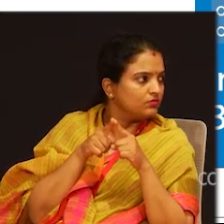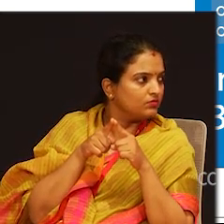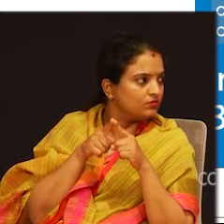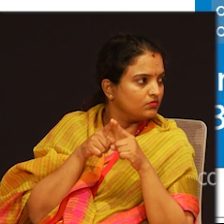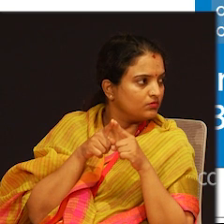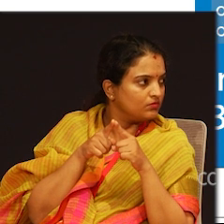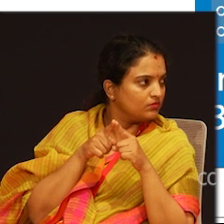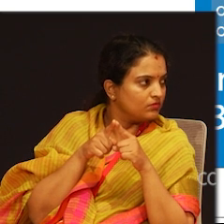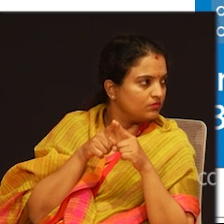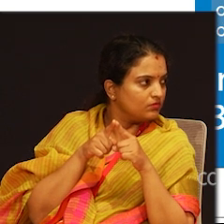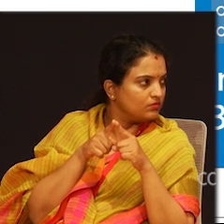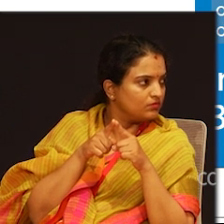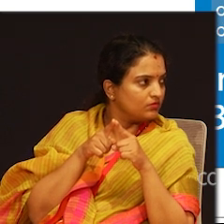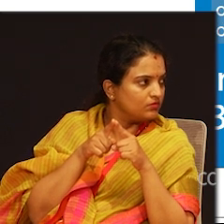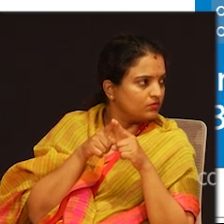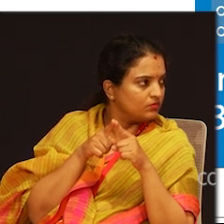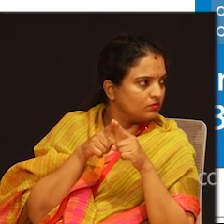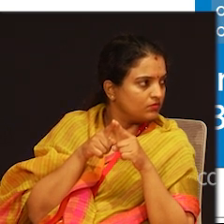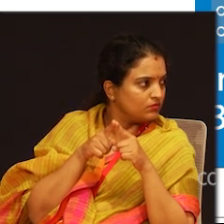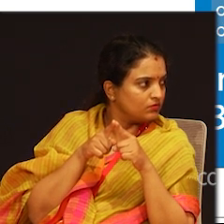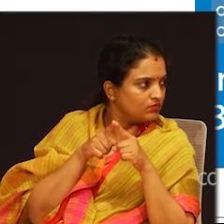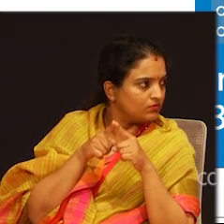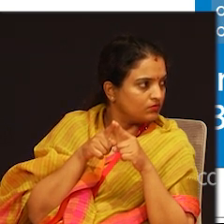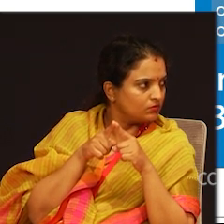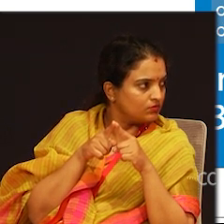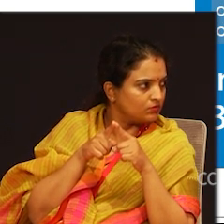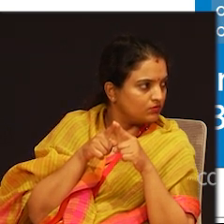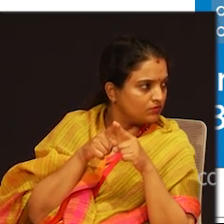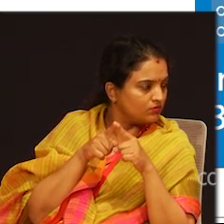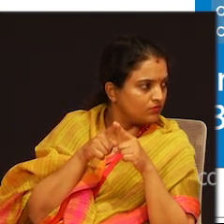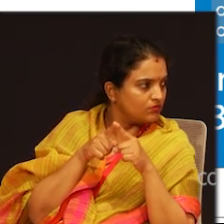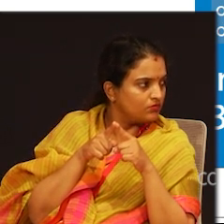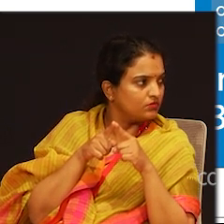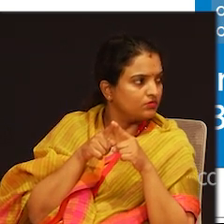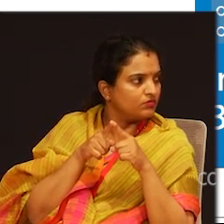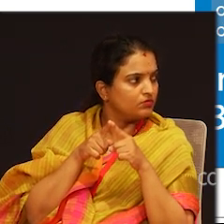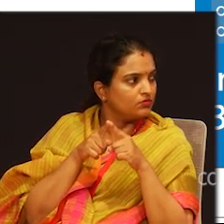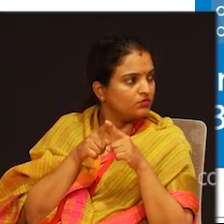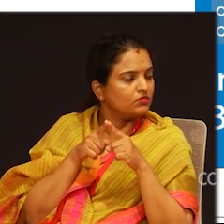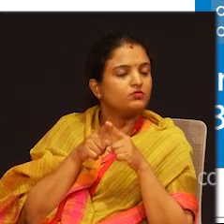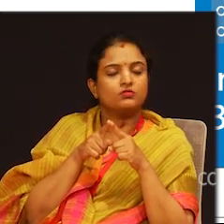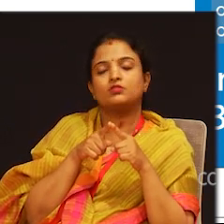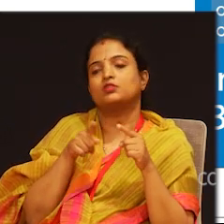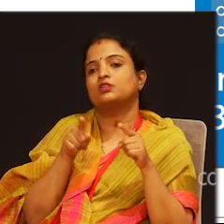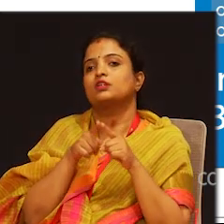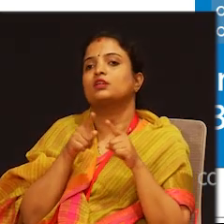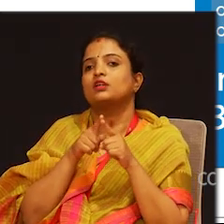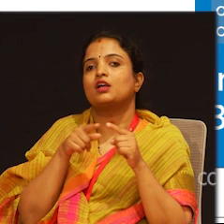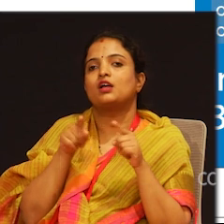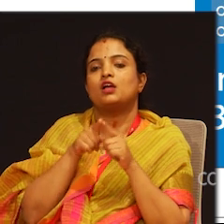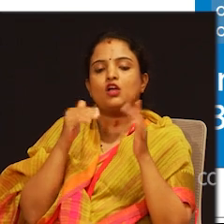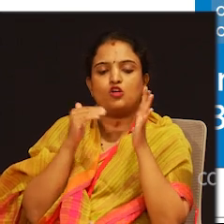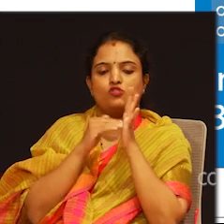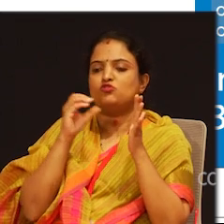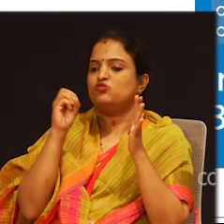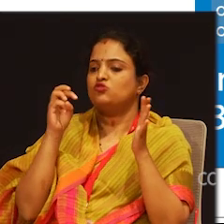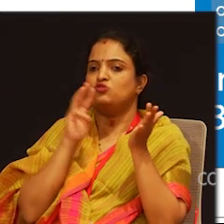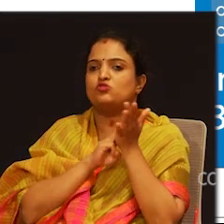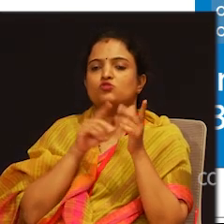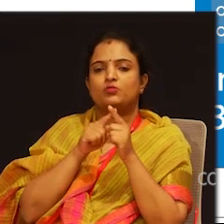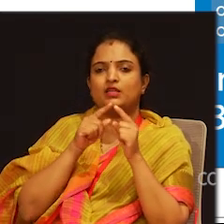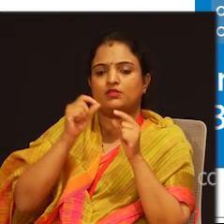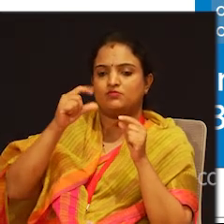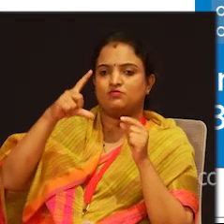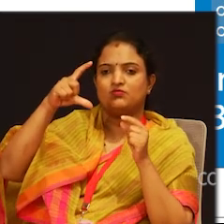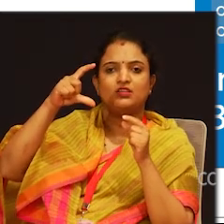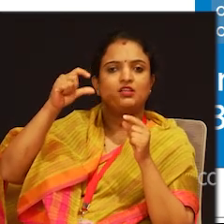text to make it according to your visual need. You could make it 46, pinch out and pinch in. You could change the